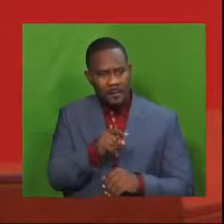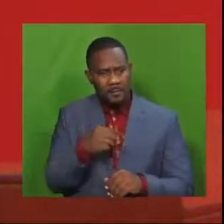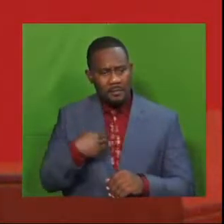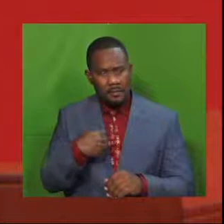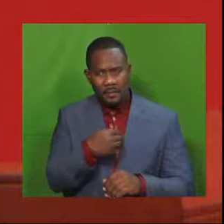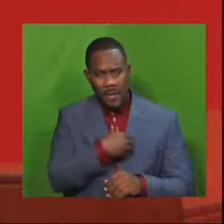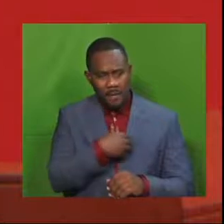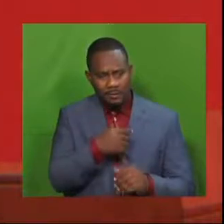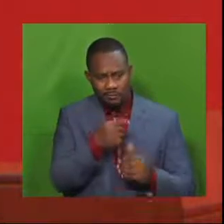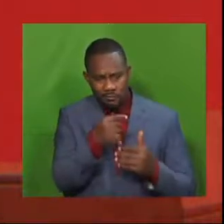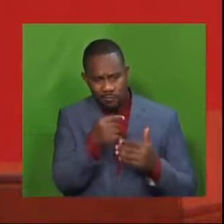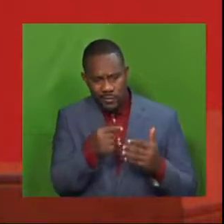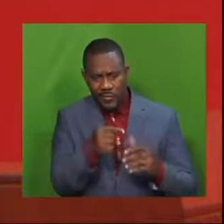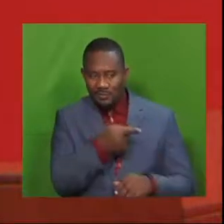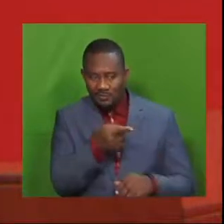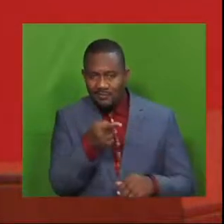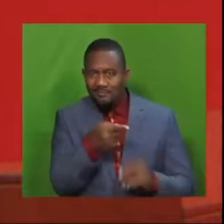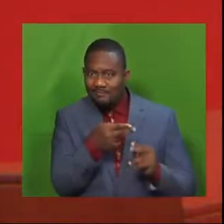are